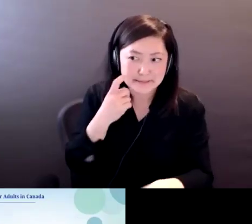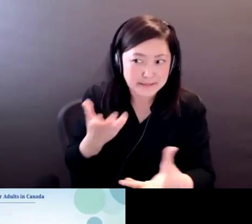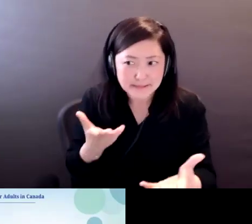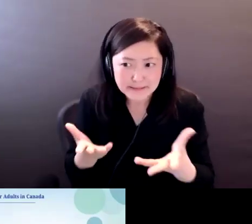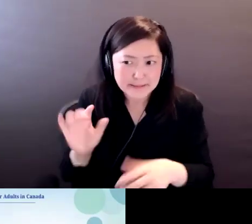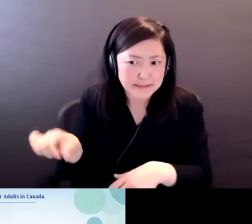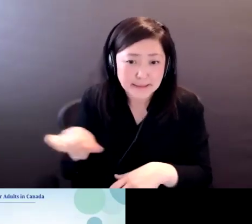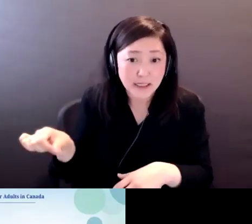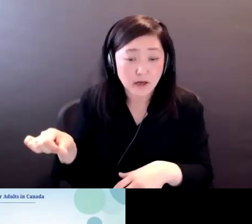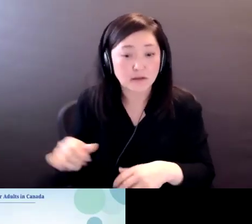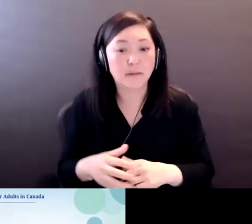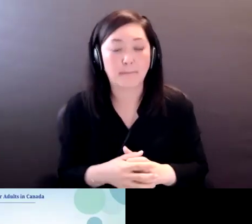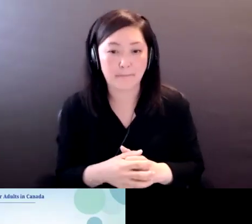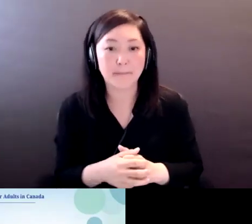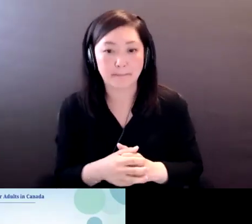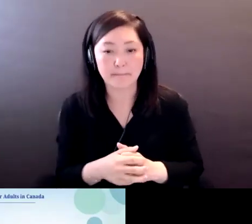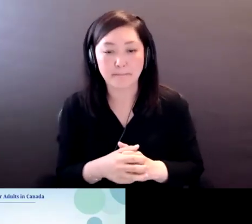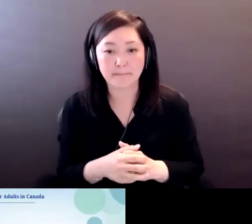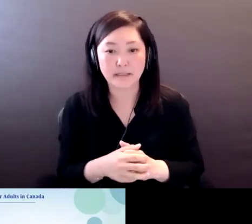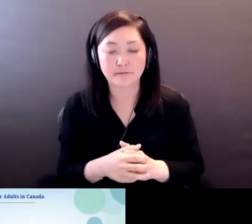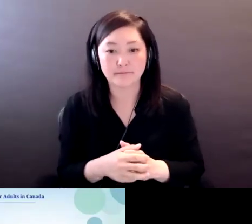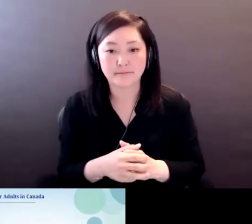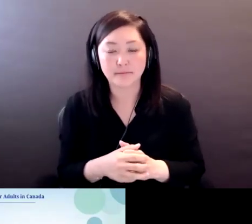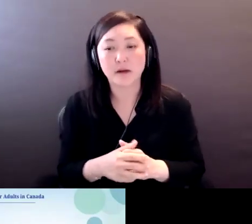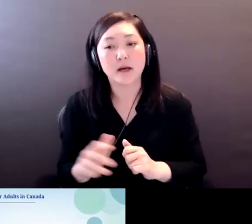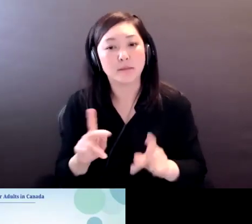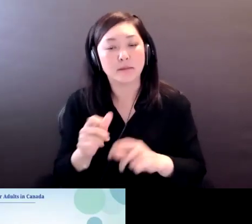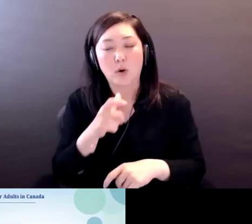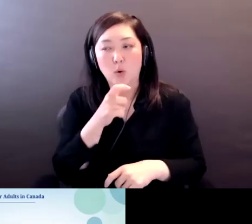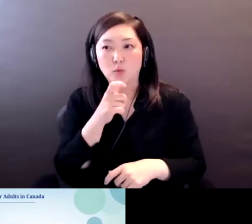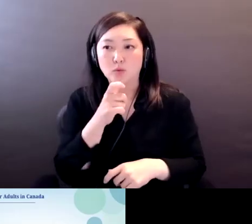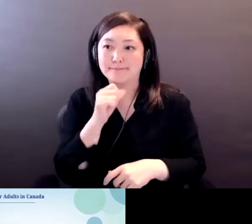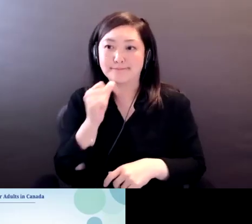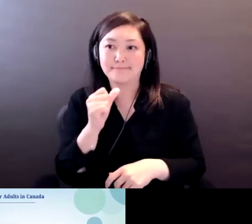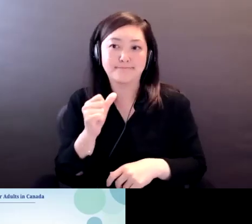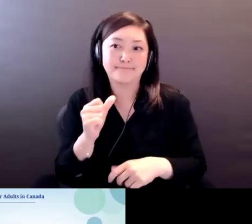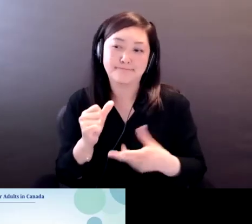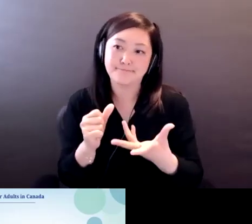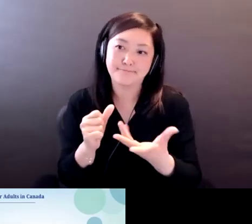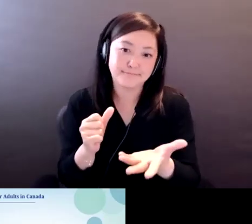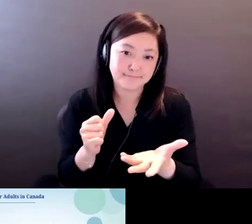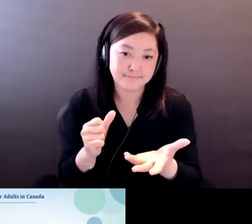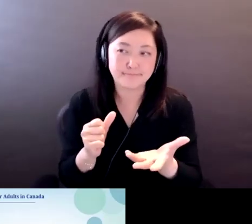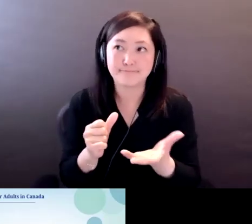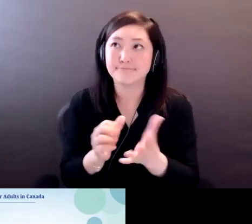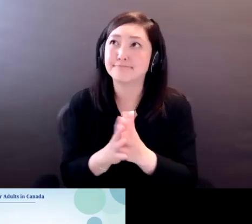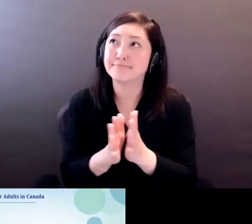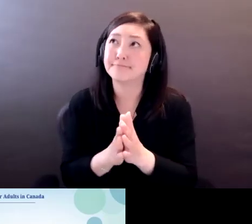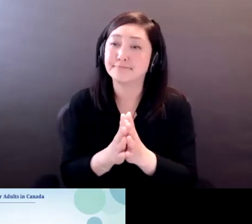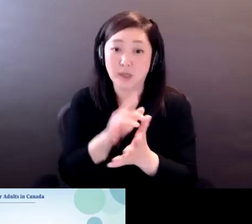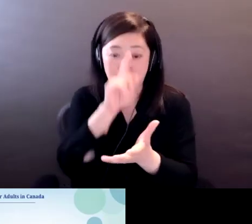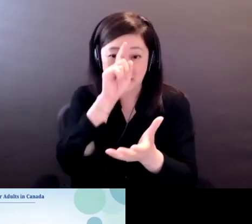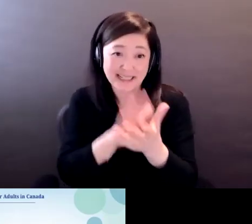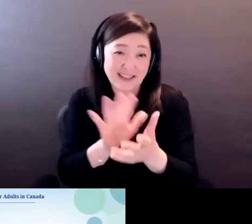people who aren't convinced about the criminal offense point to, is that it is